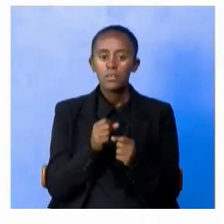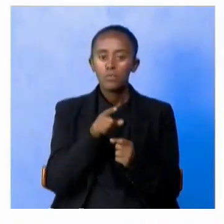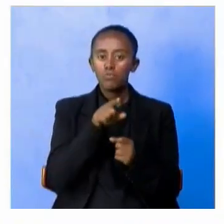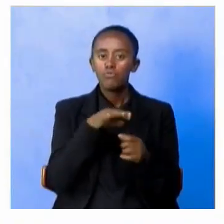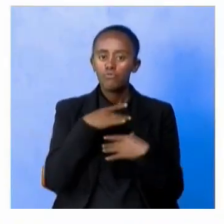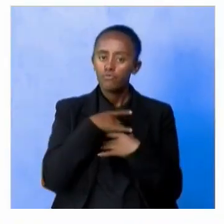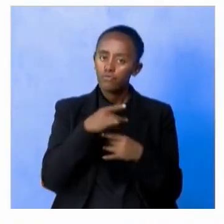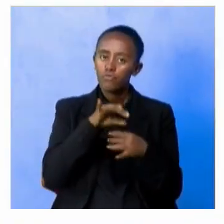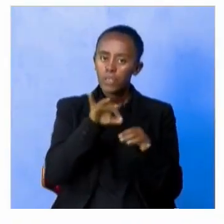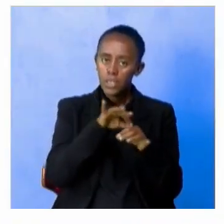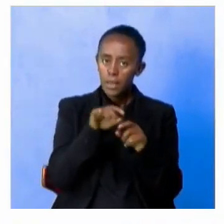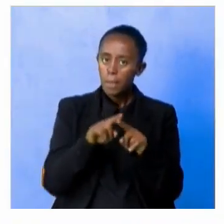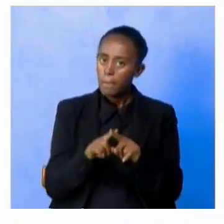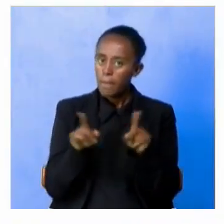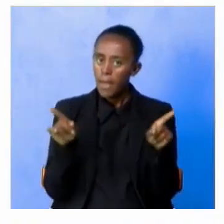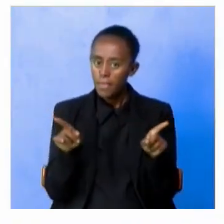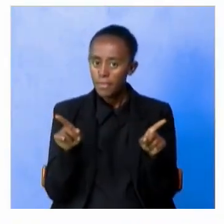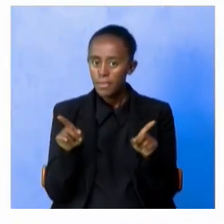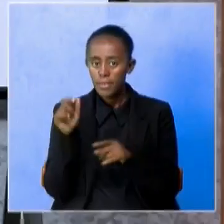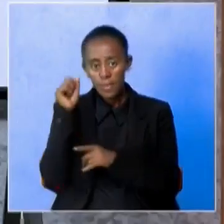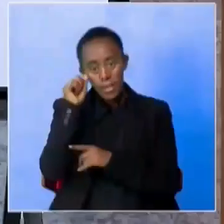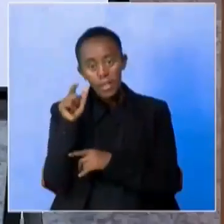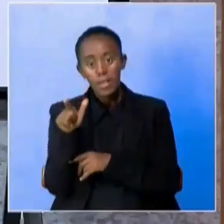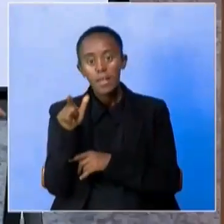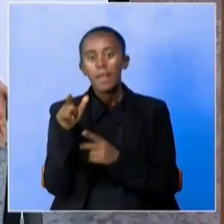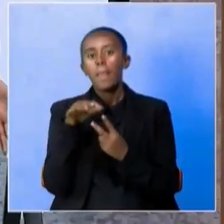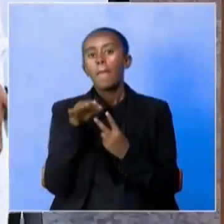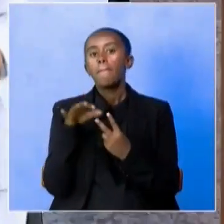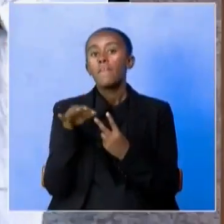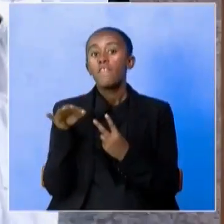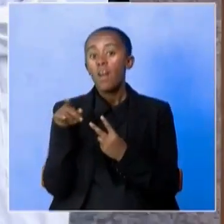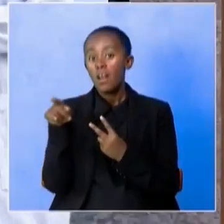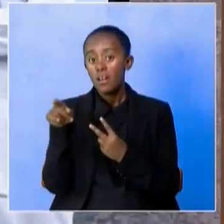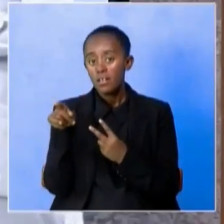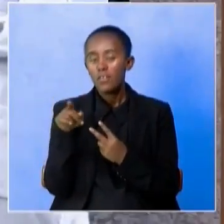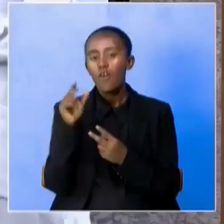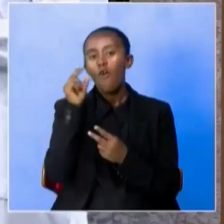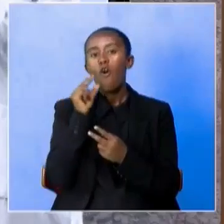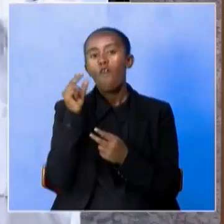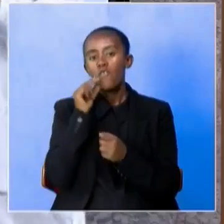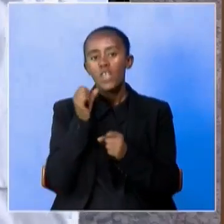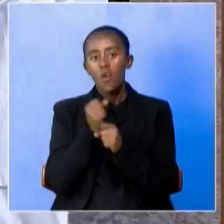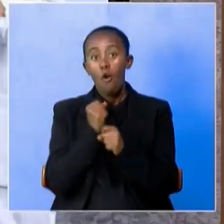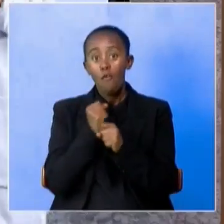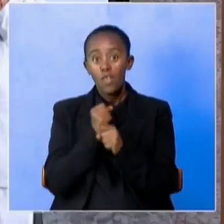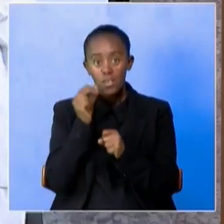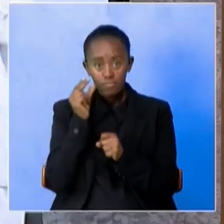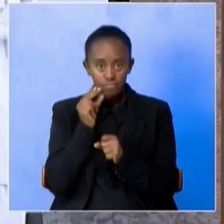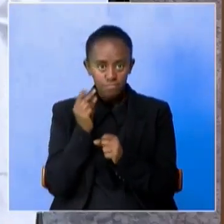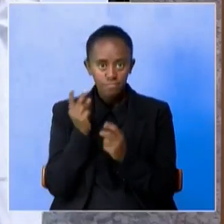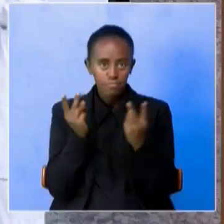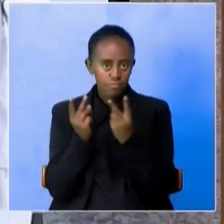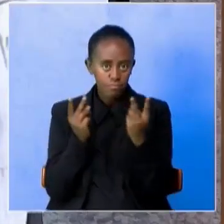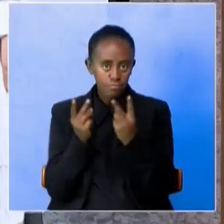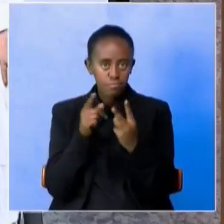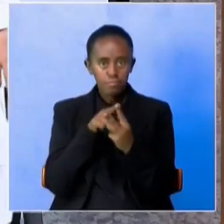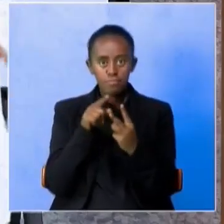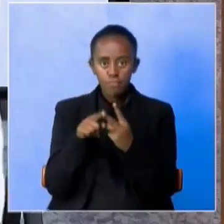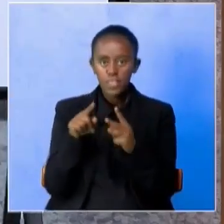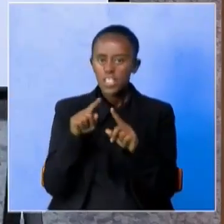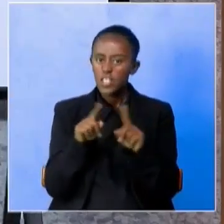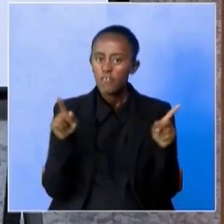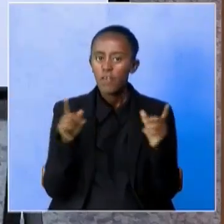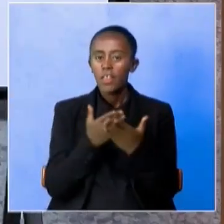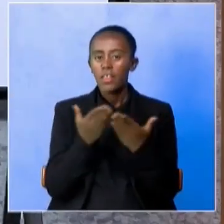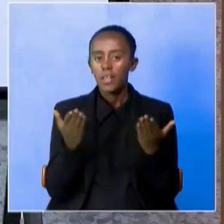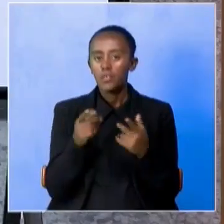tea, but he prefers coffee. So 2 people liking 2 different